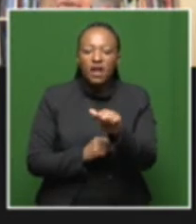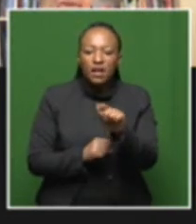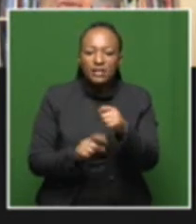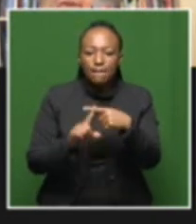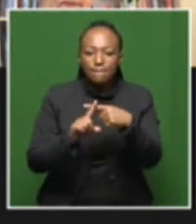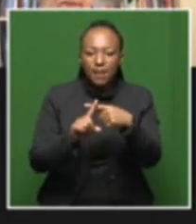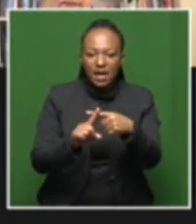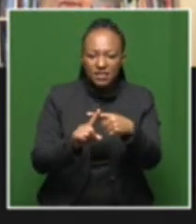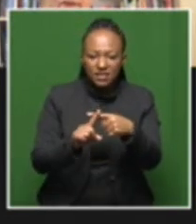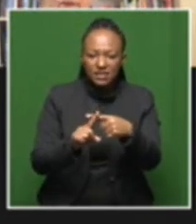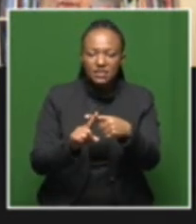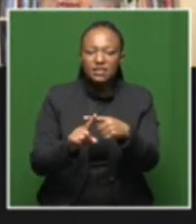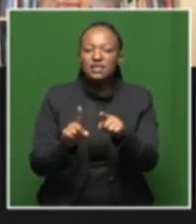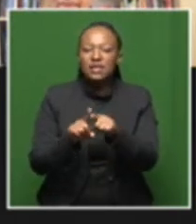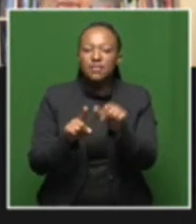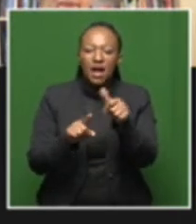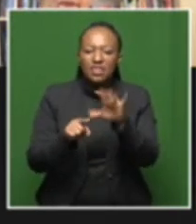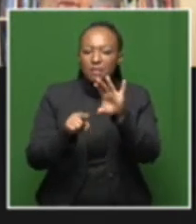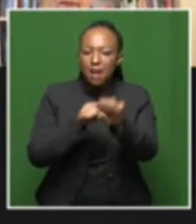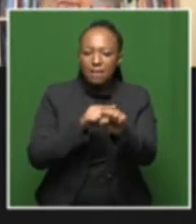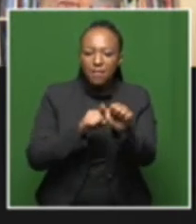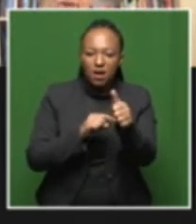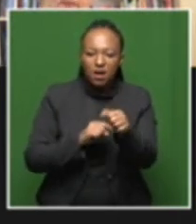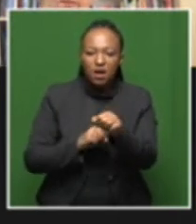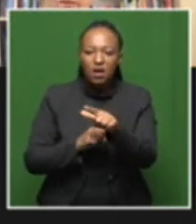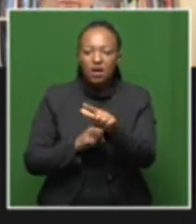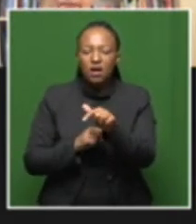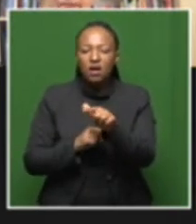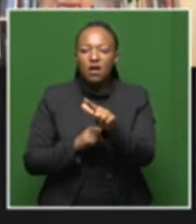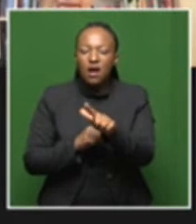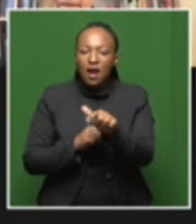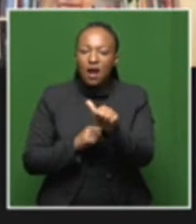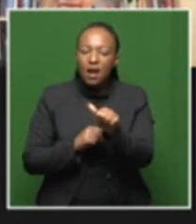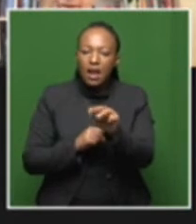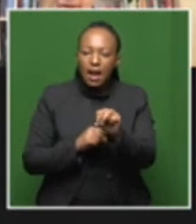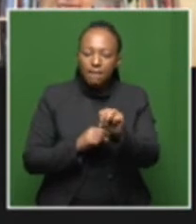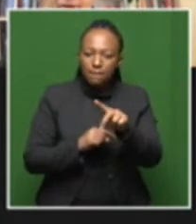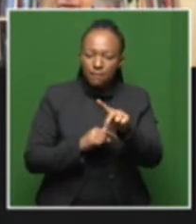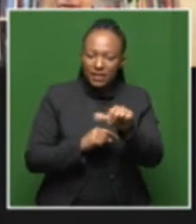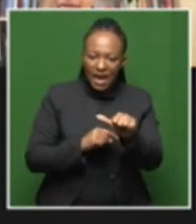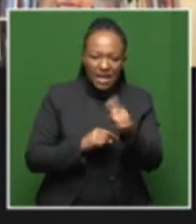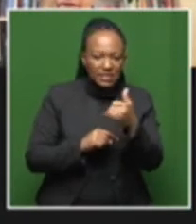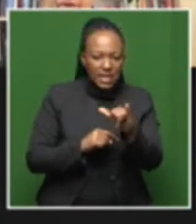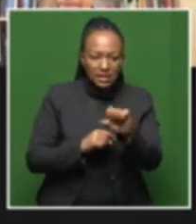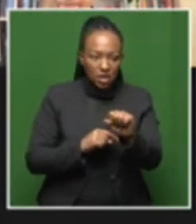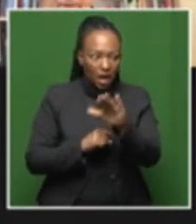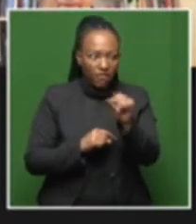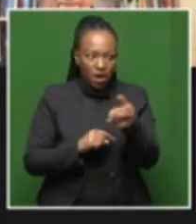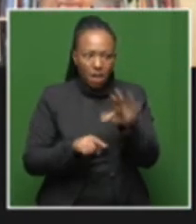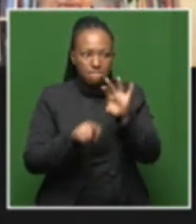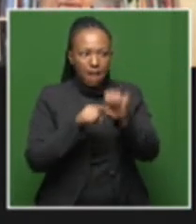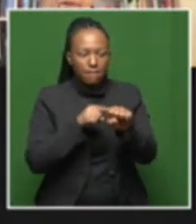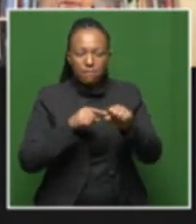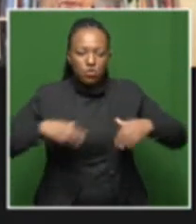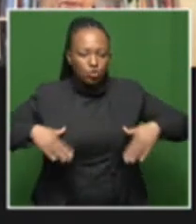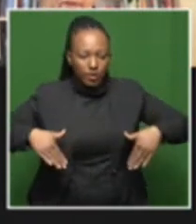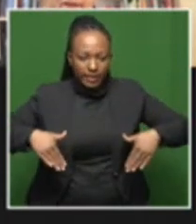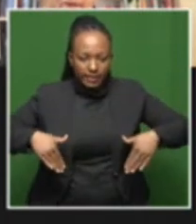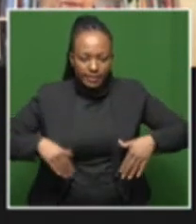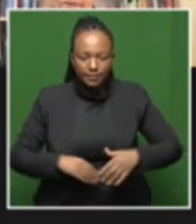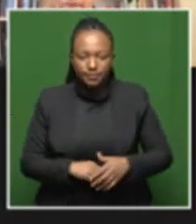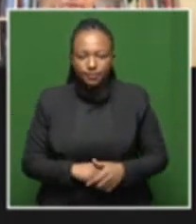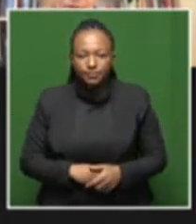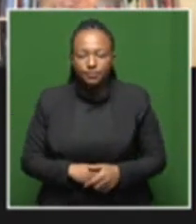still not detected, or the Lambda has not still been detected in South Africa and Africa. Yeah. So